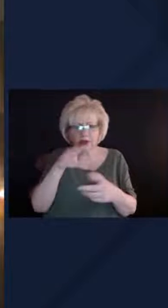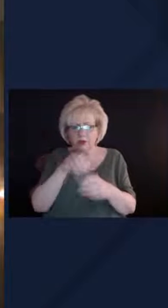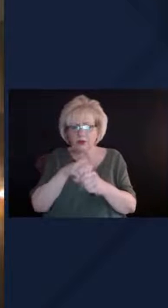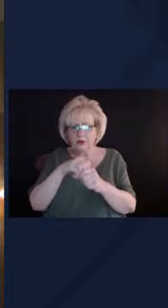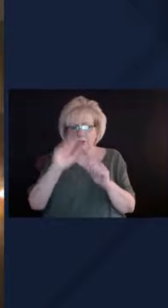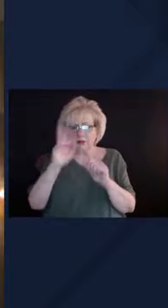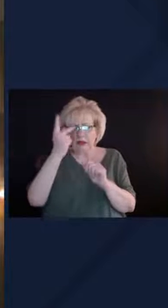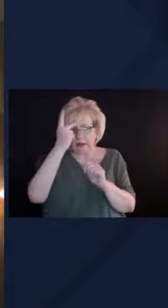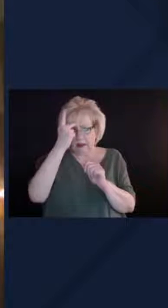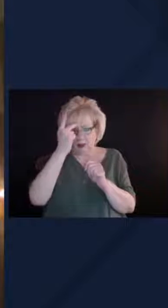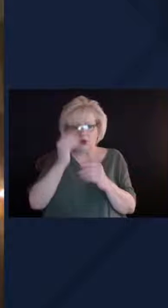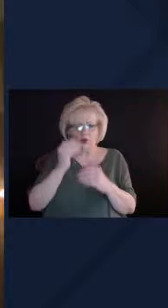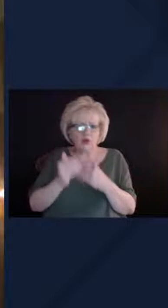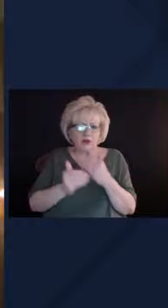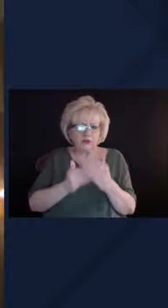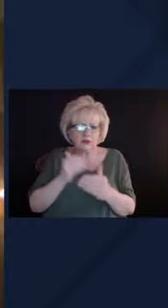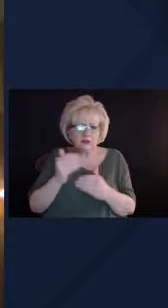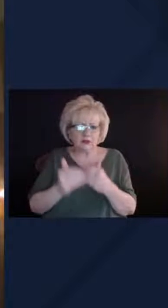process.